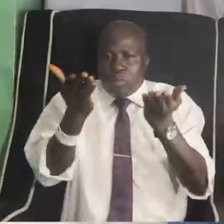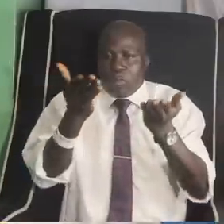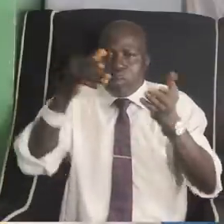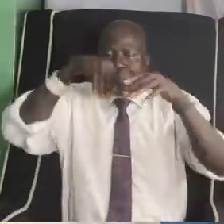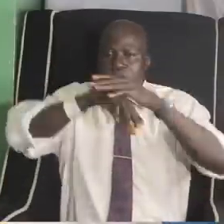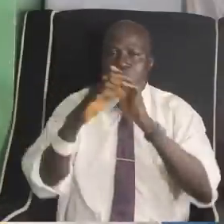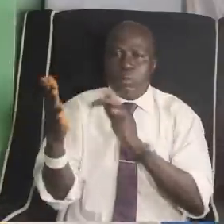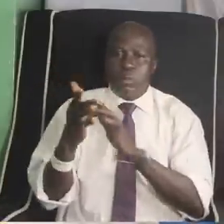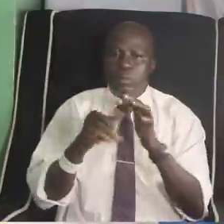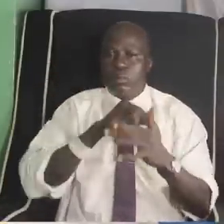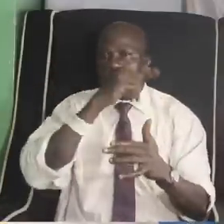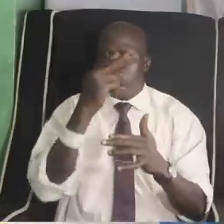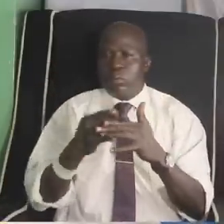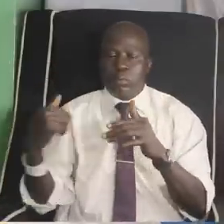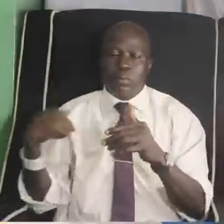yes Oluwa wa.